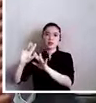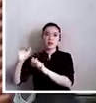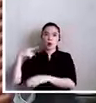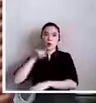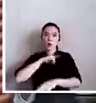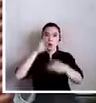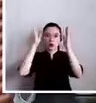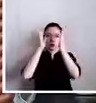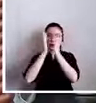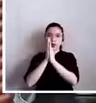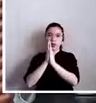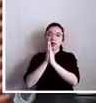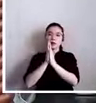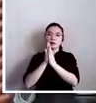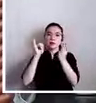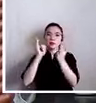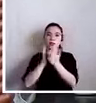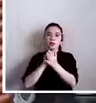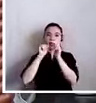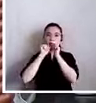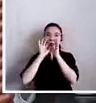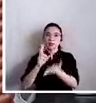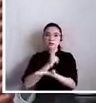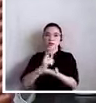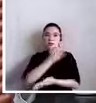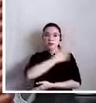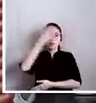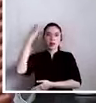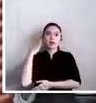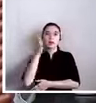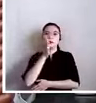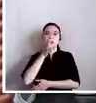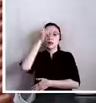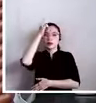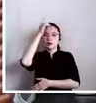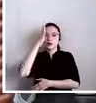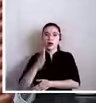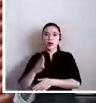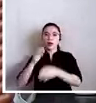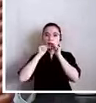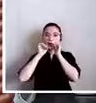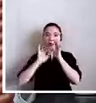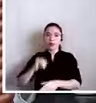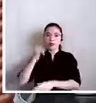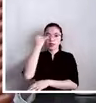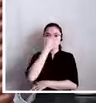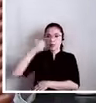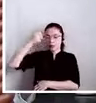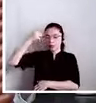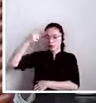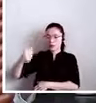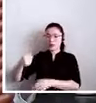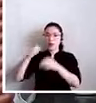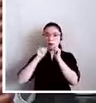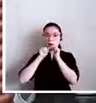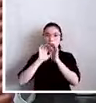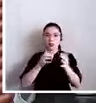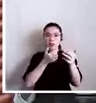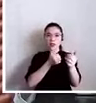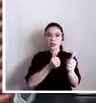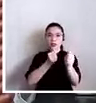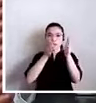pray, that with the Blessed Virgin Mary, Mother of God, with Blessed Joseph, her spouse, with your blessed apostles,